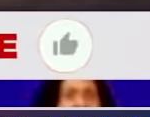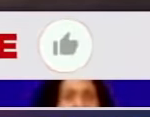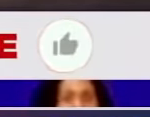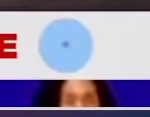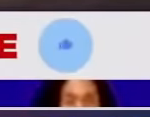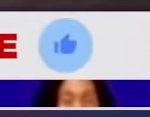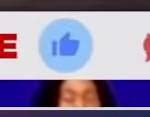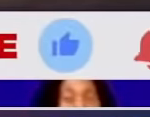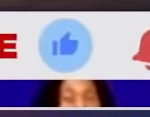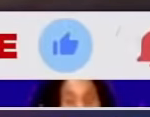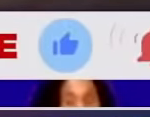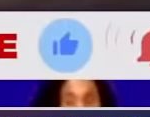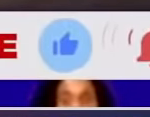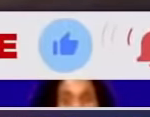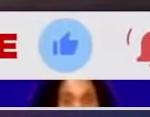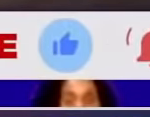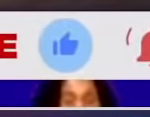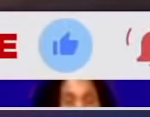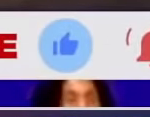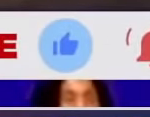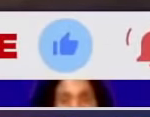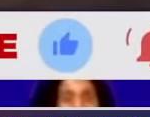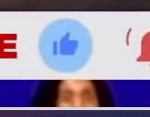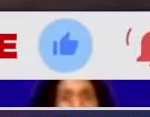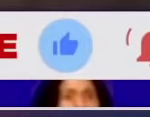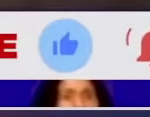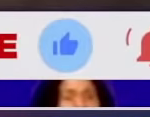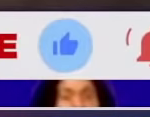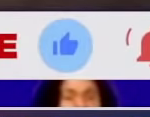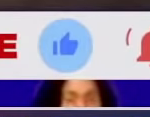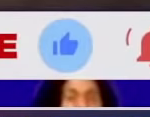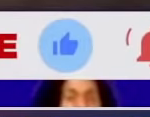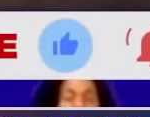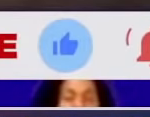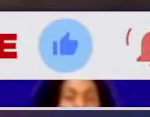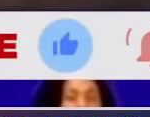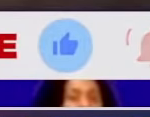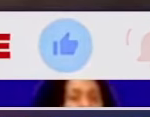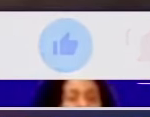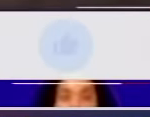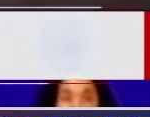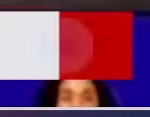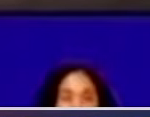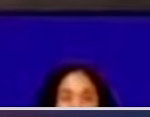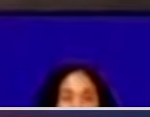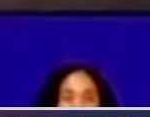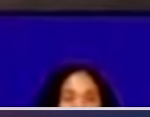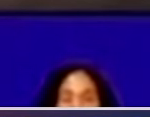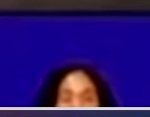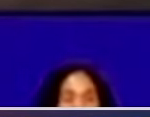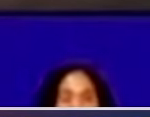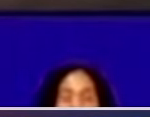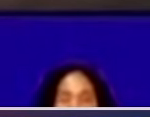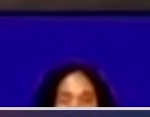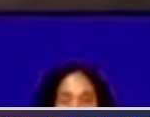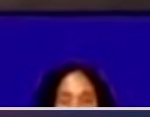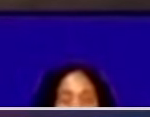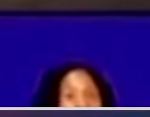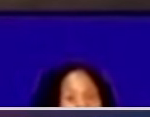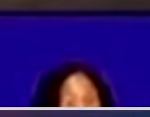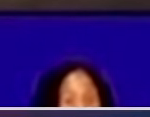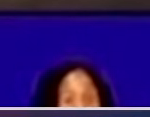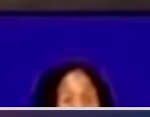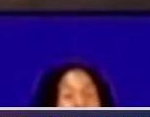of South Africa cannot be the benchmark. It's just too low. Cape Town wants to